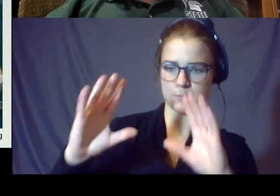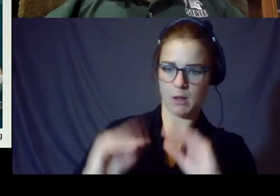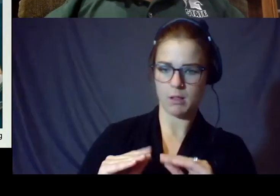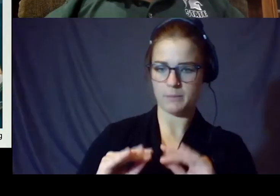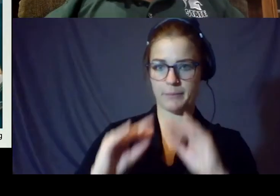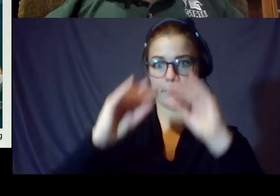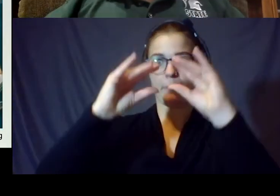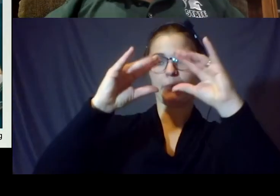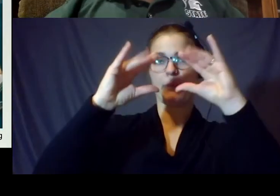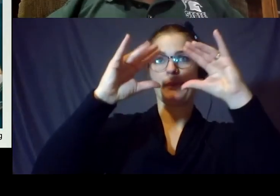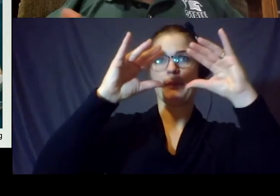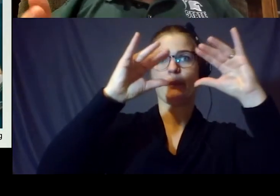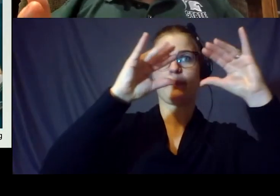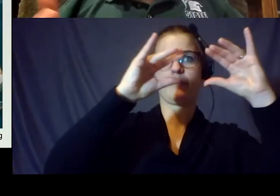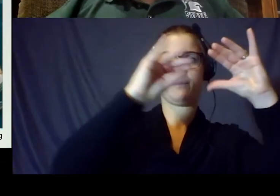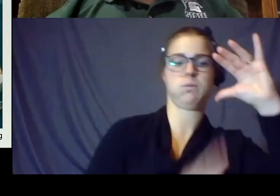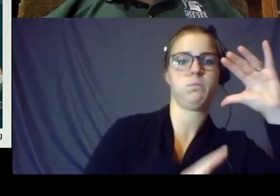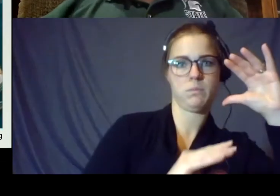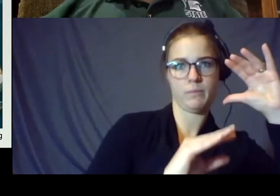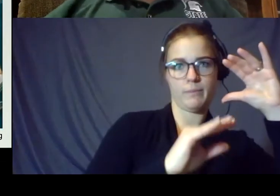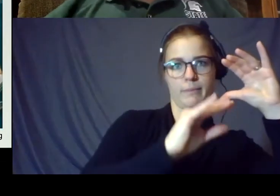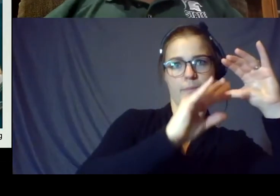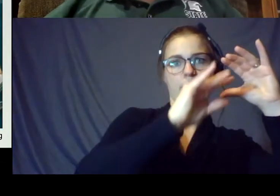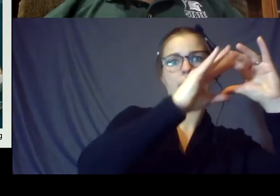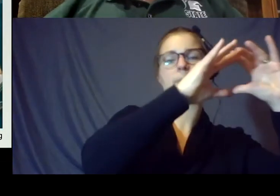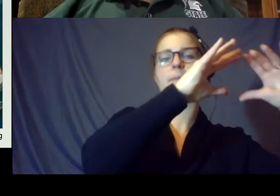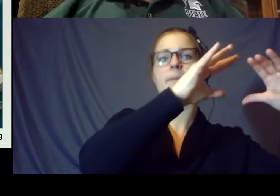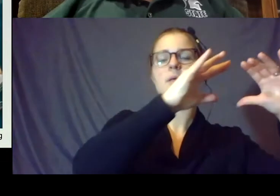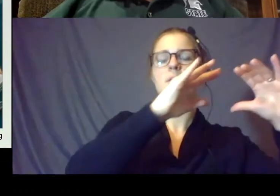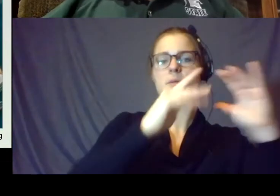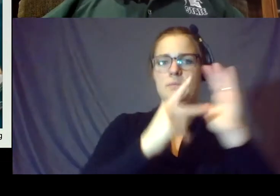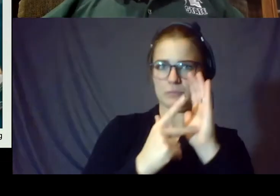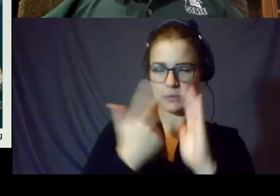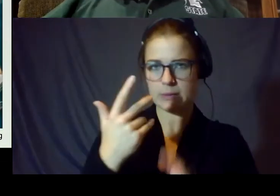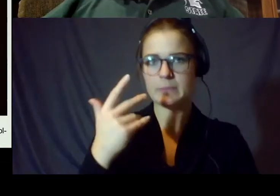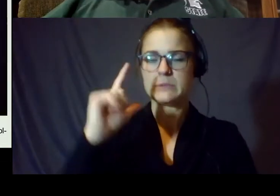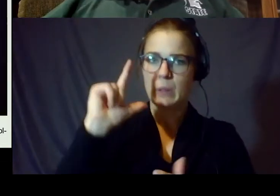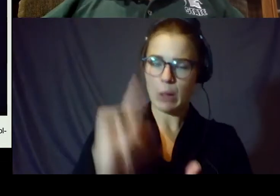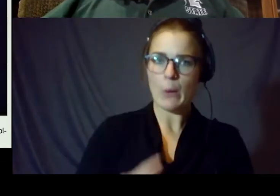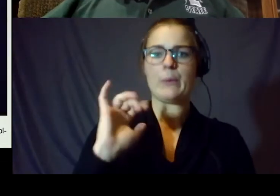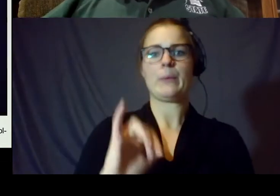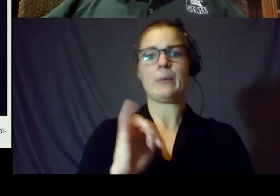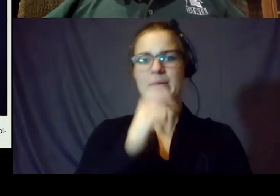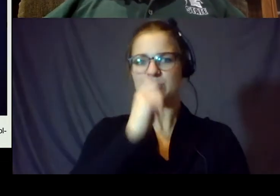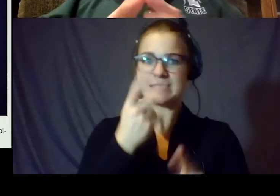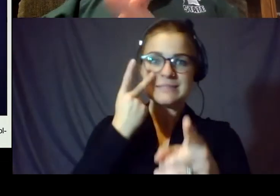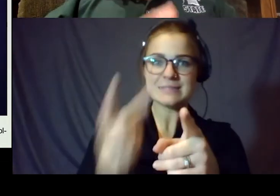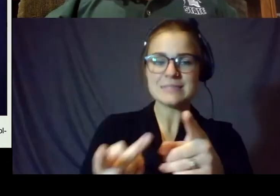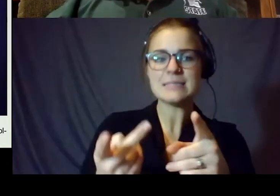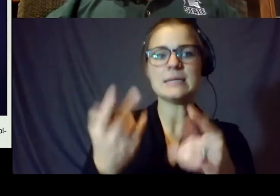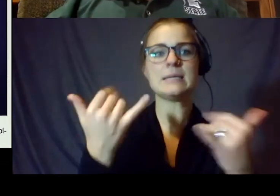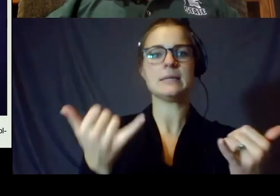clunk, drops by a factor of 3. Okay, very strange. And here